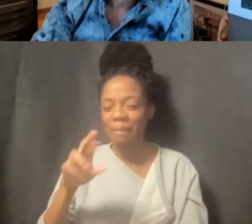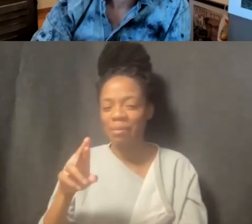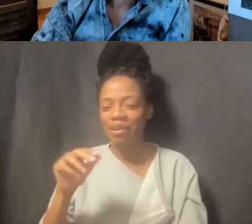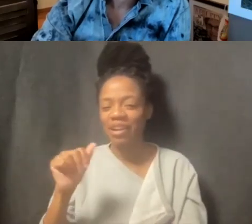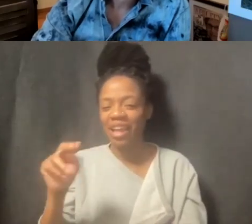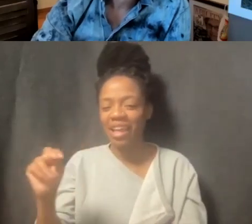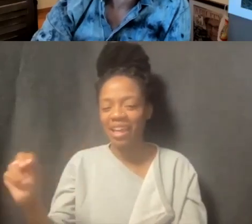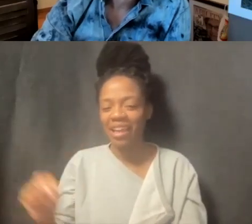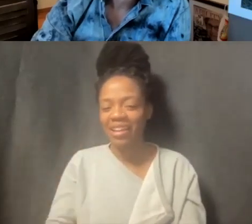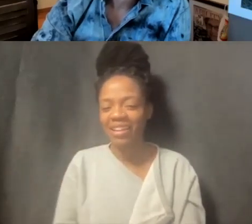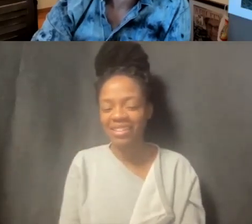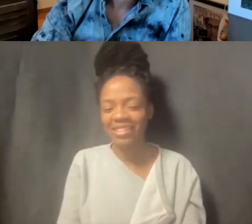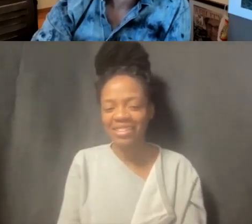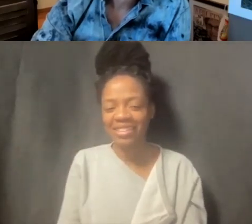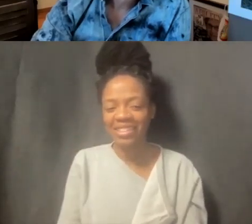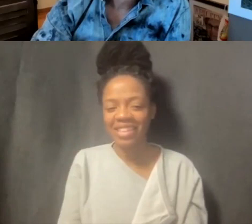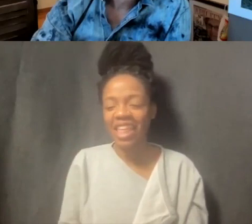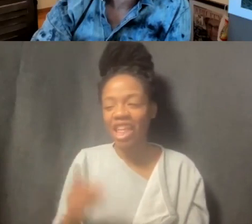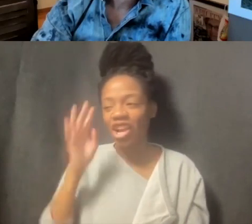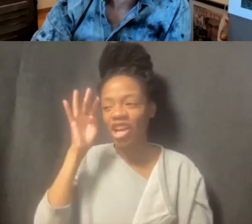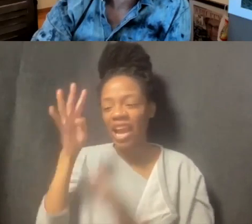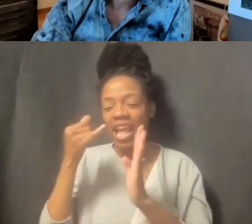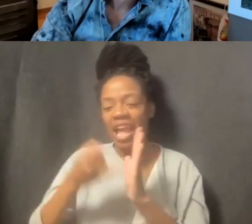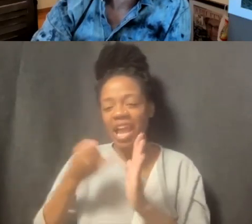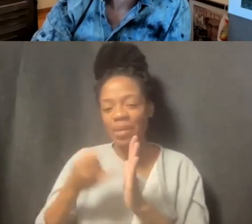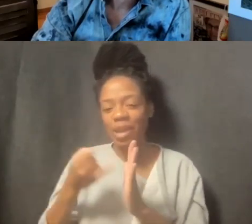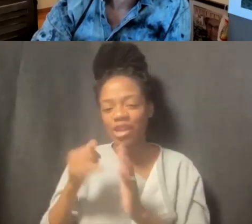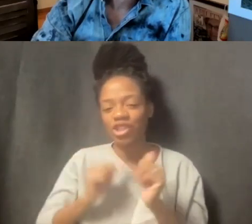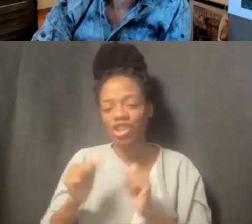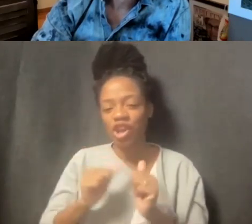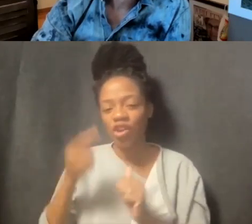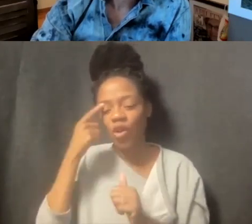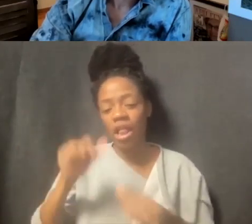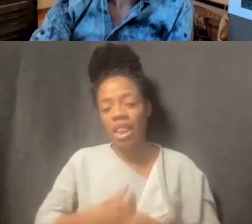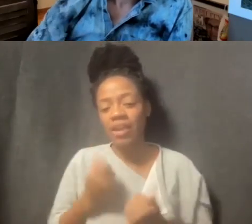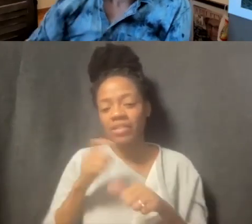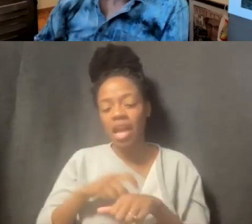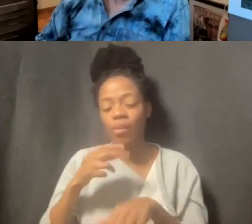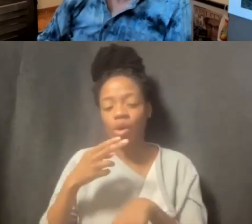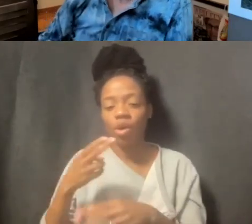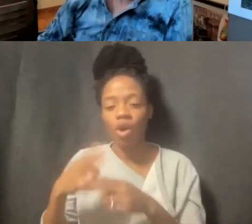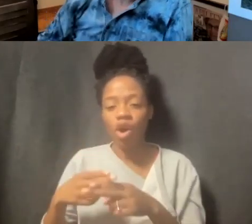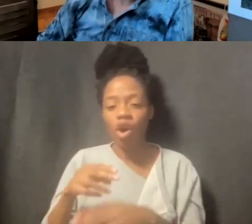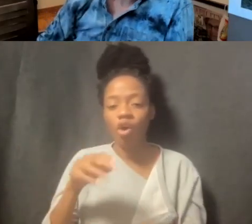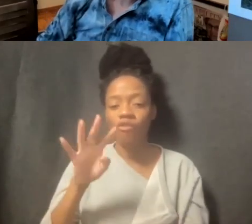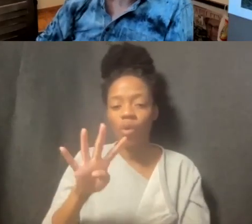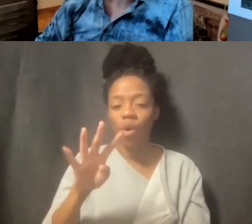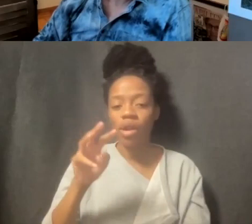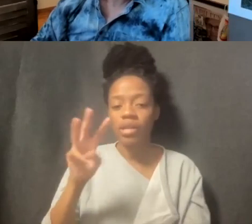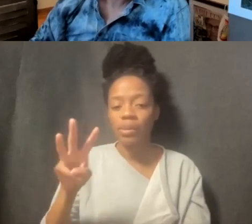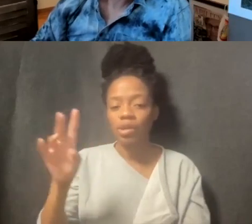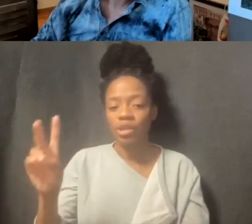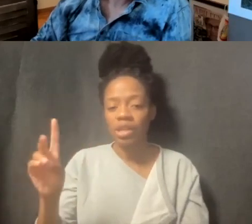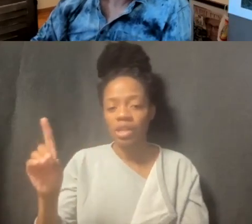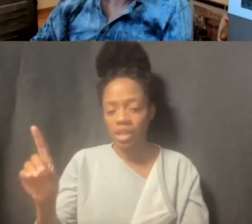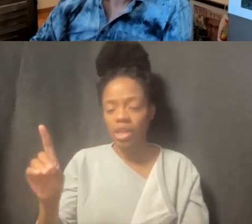created a animated series for Lifetime called 4WD, and it was four women driving. It was four